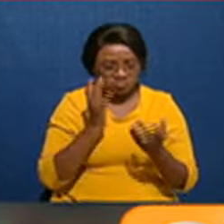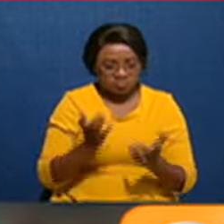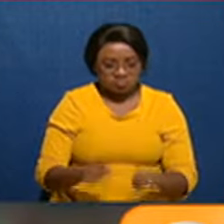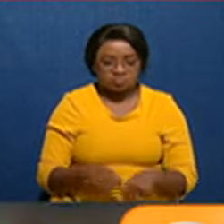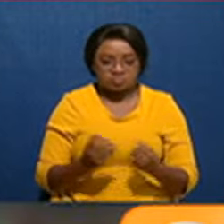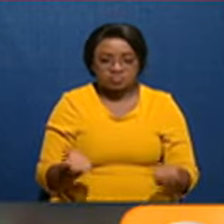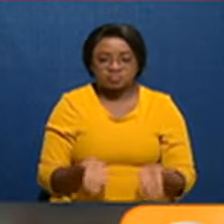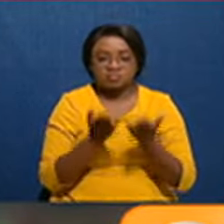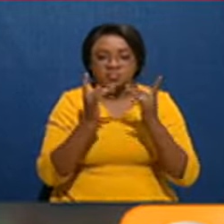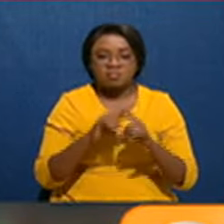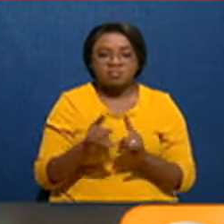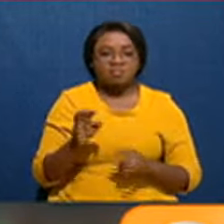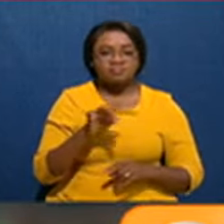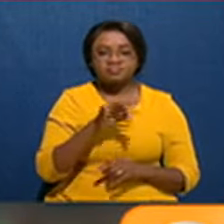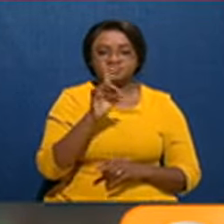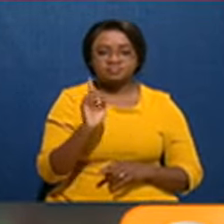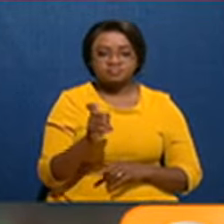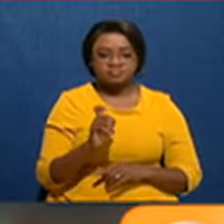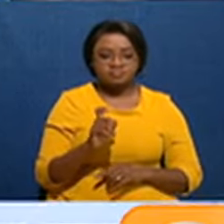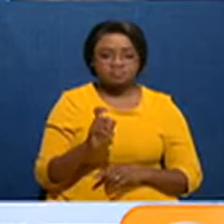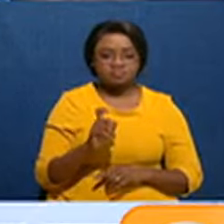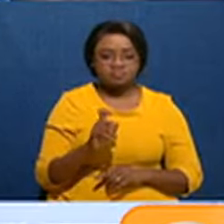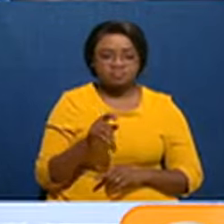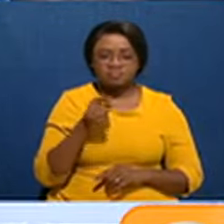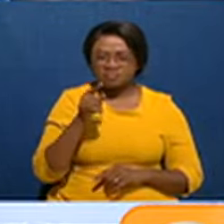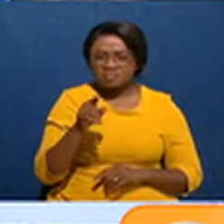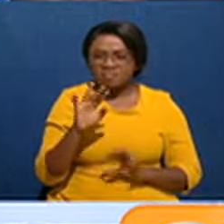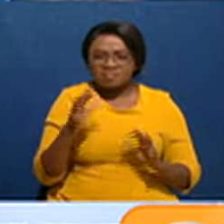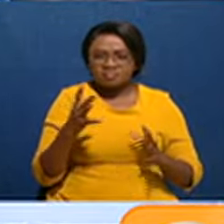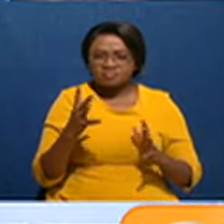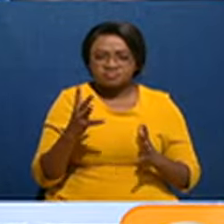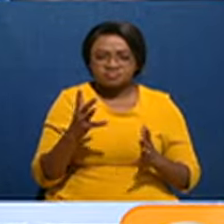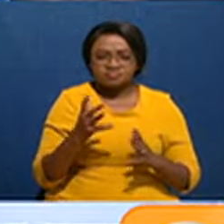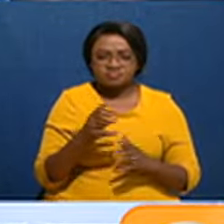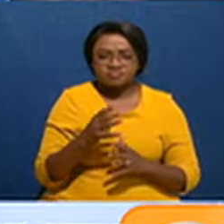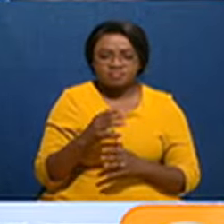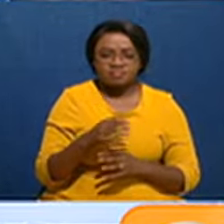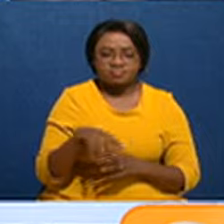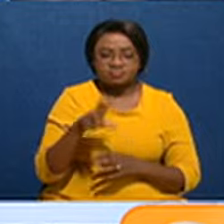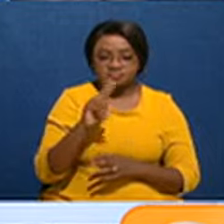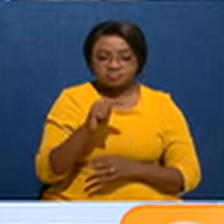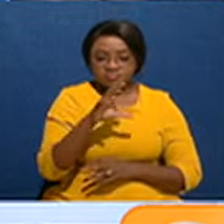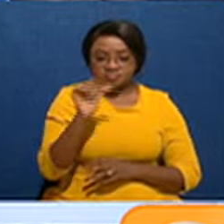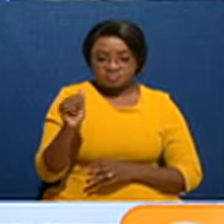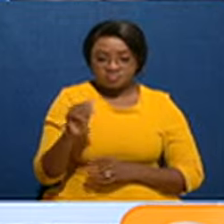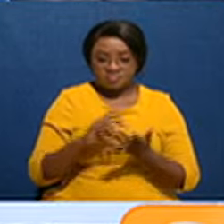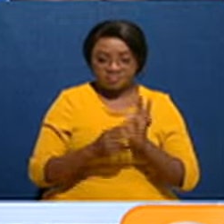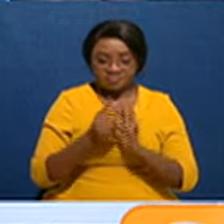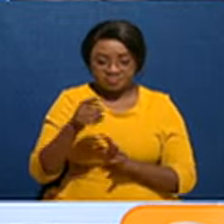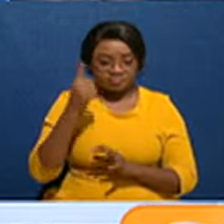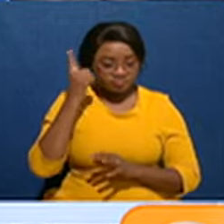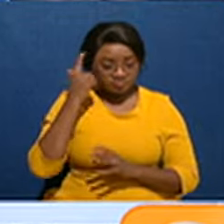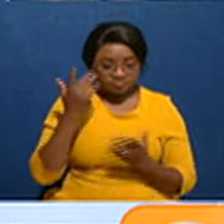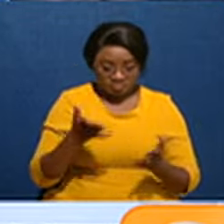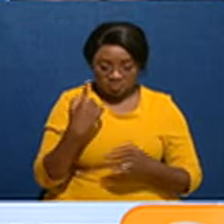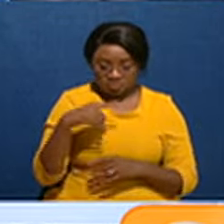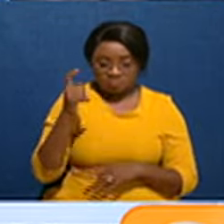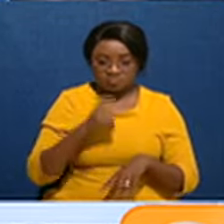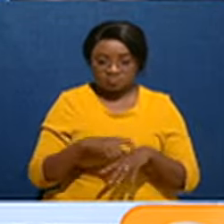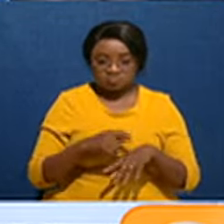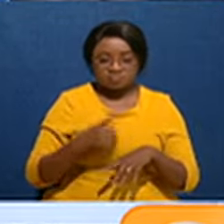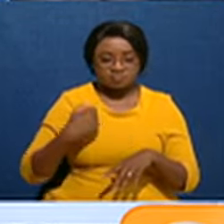Yeah. How key is that, Engineer Kiteme? The NCA, is it time that it be empowered to carry